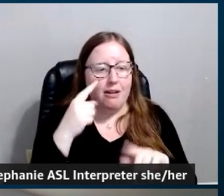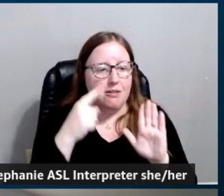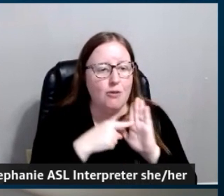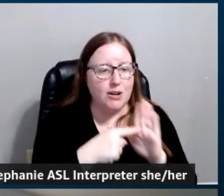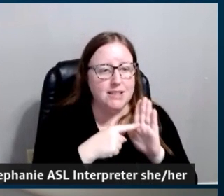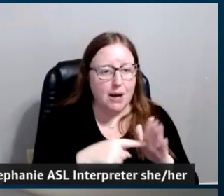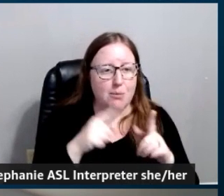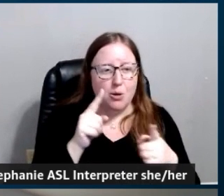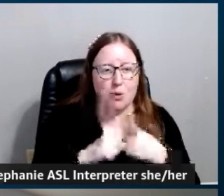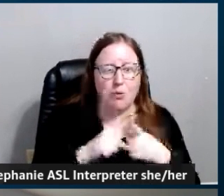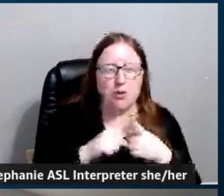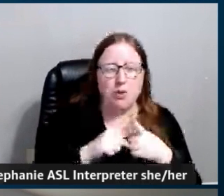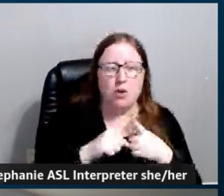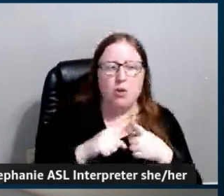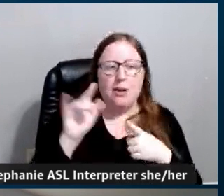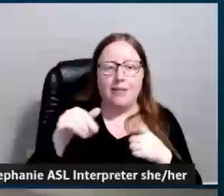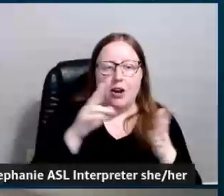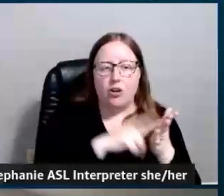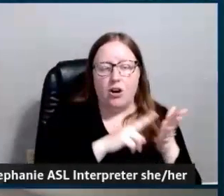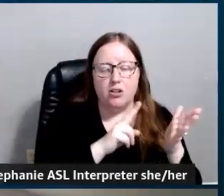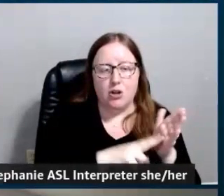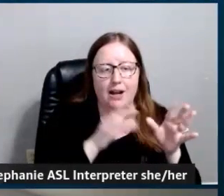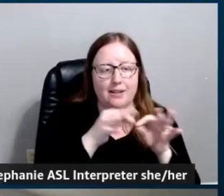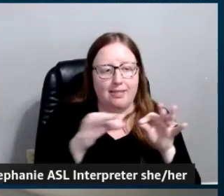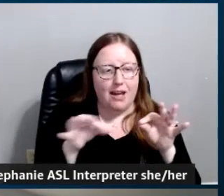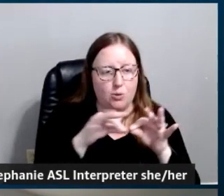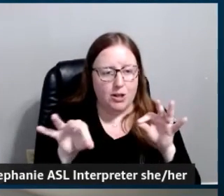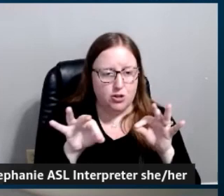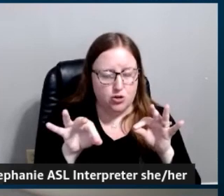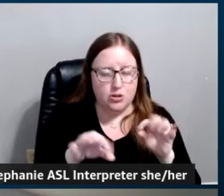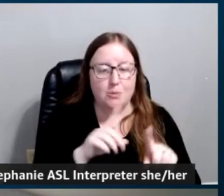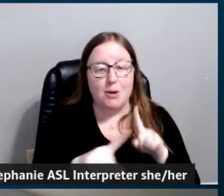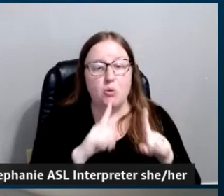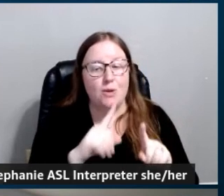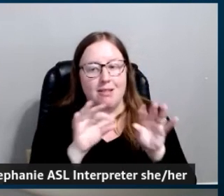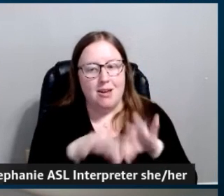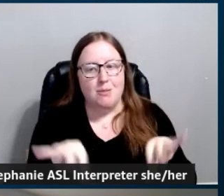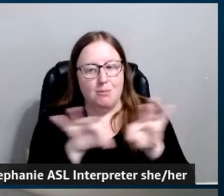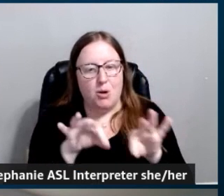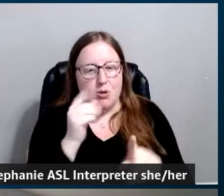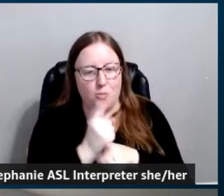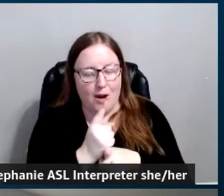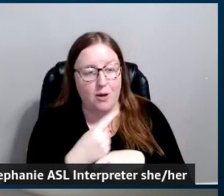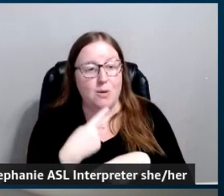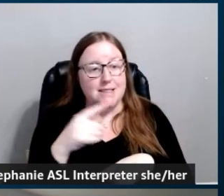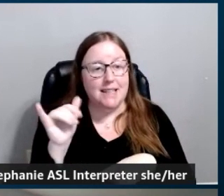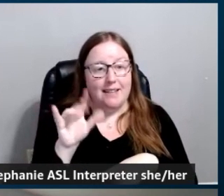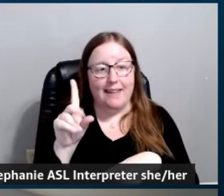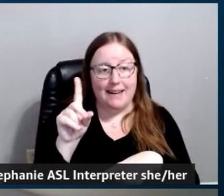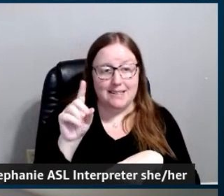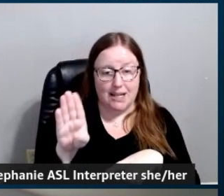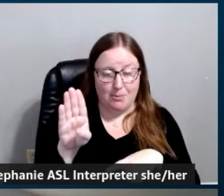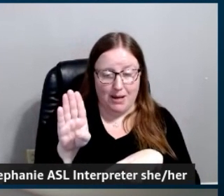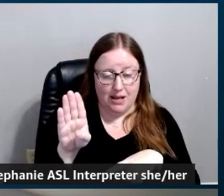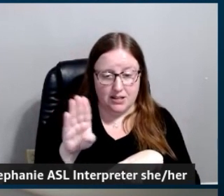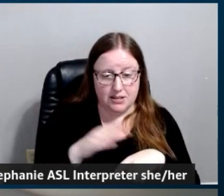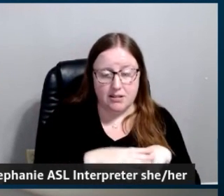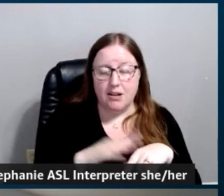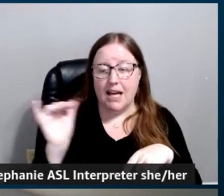to their contract language. But this is really key, right? And when I said it's like a database, this is